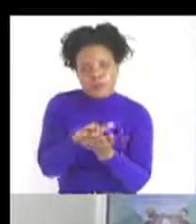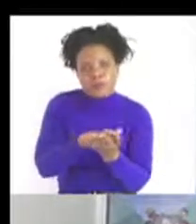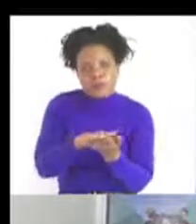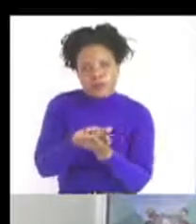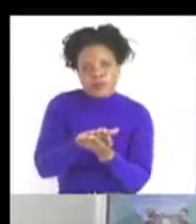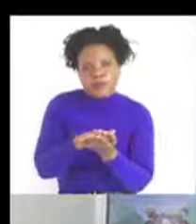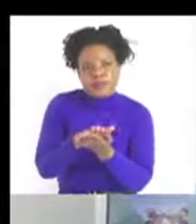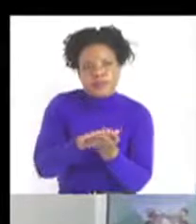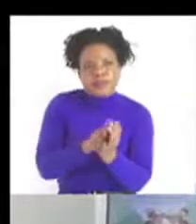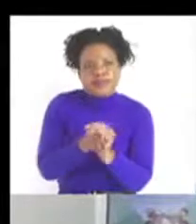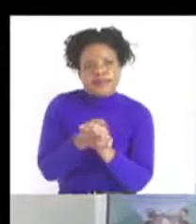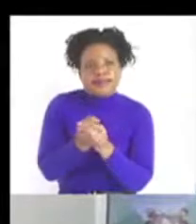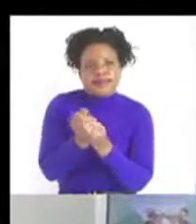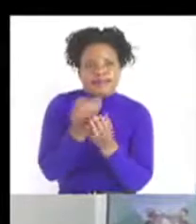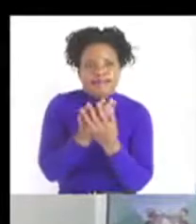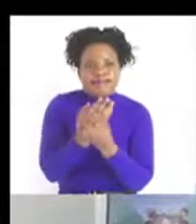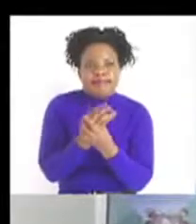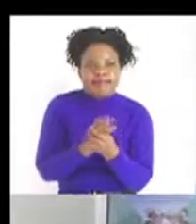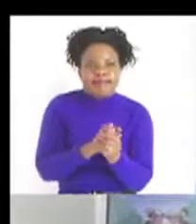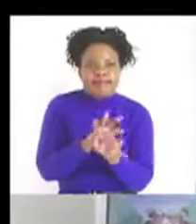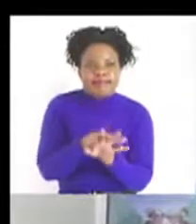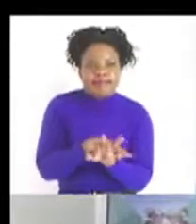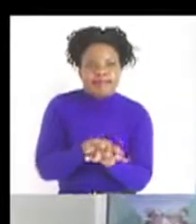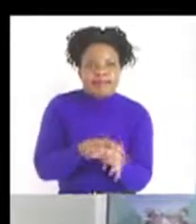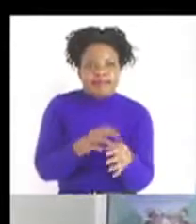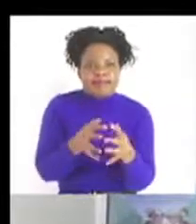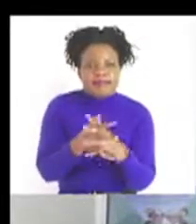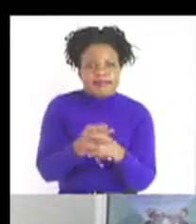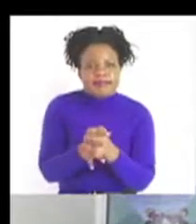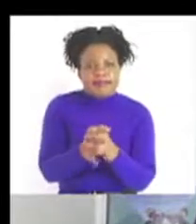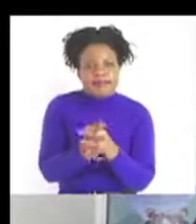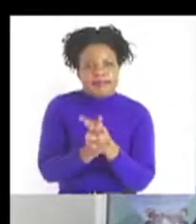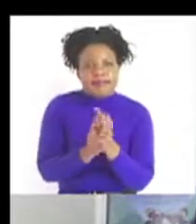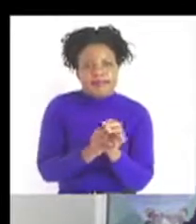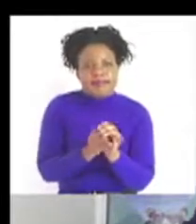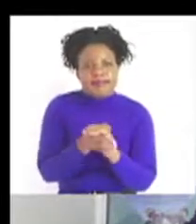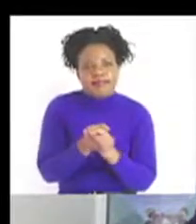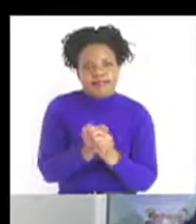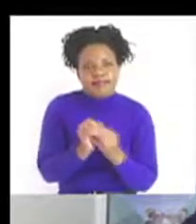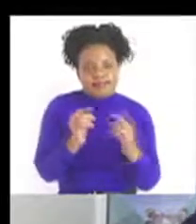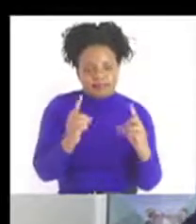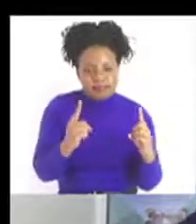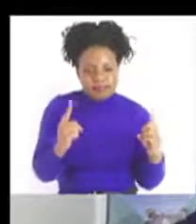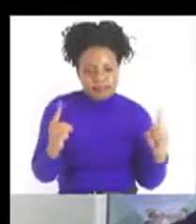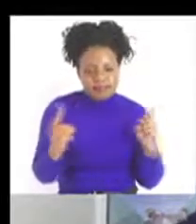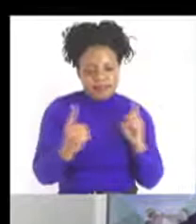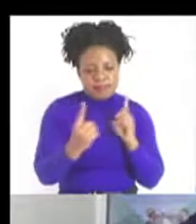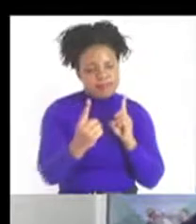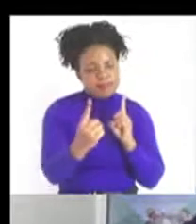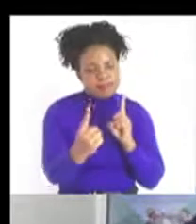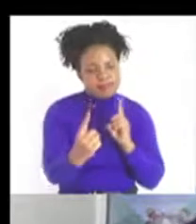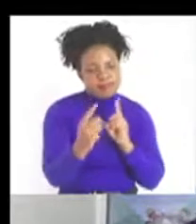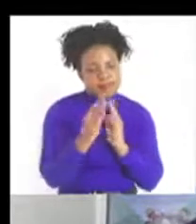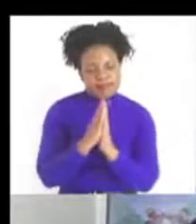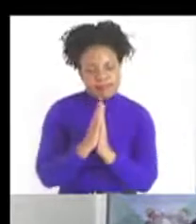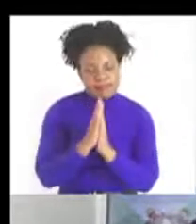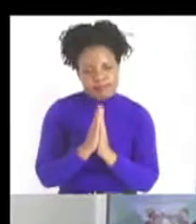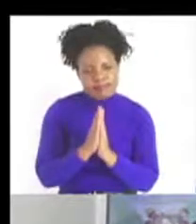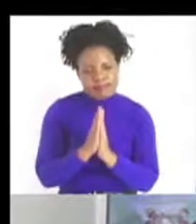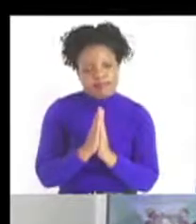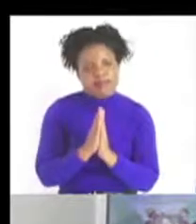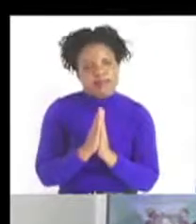Inside, rub outside between your fingers. And to keep social